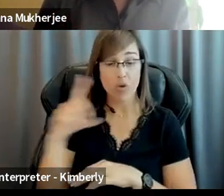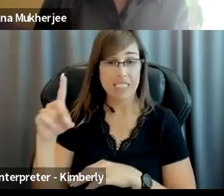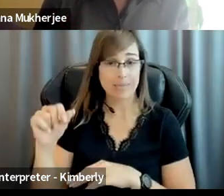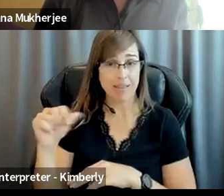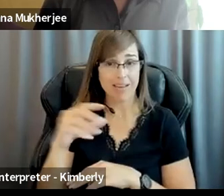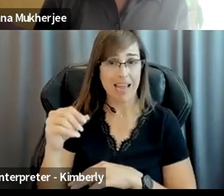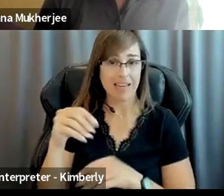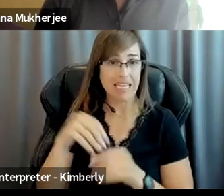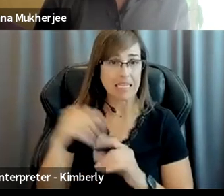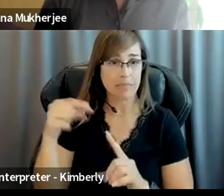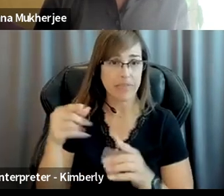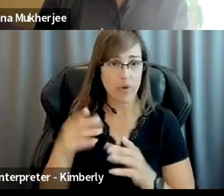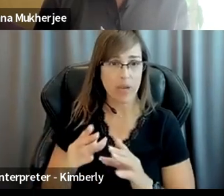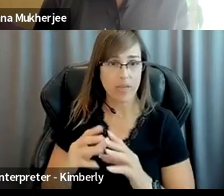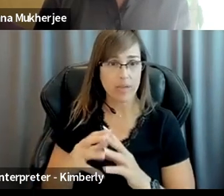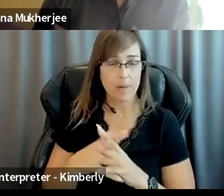in a particular way.